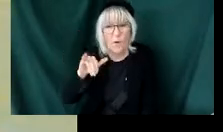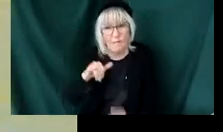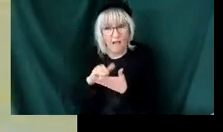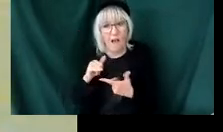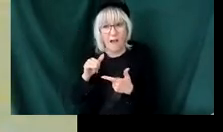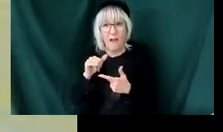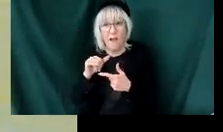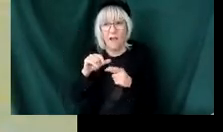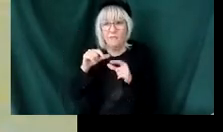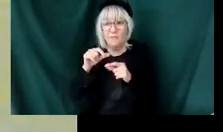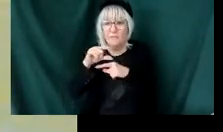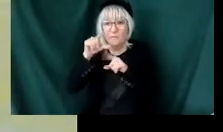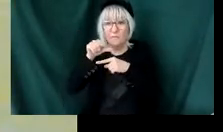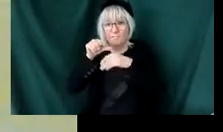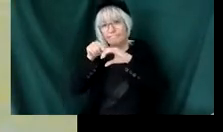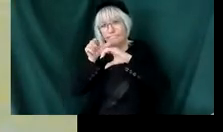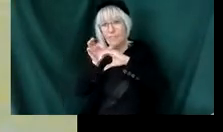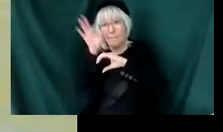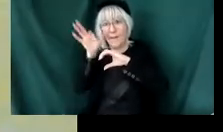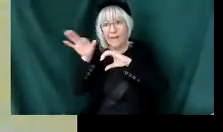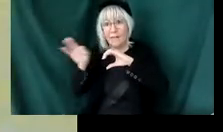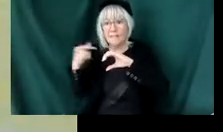some creases.